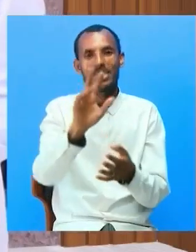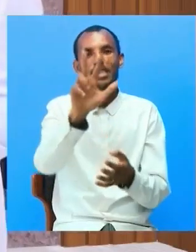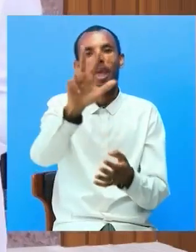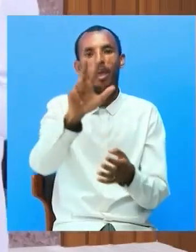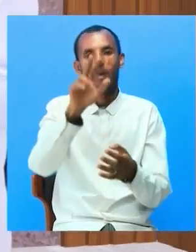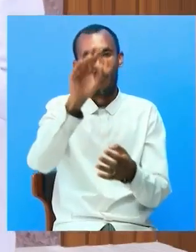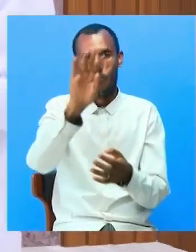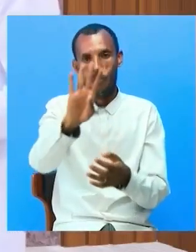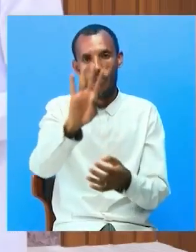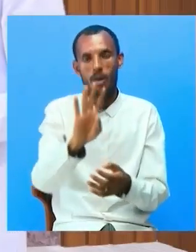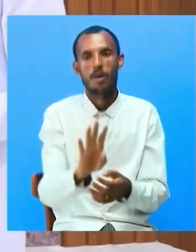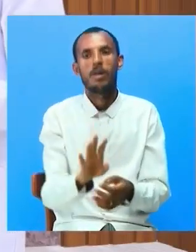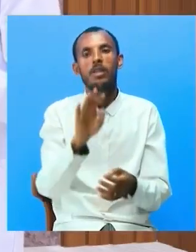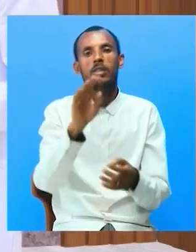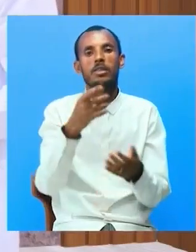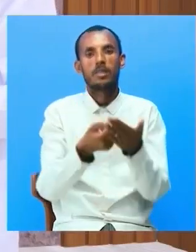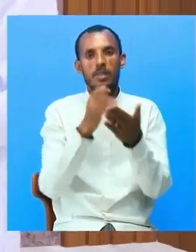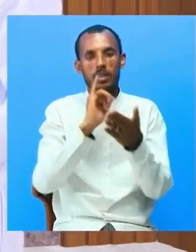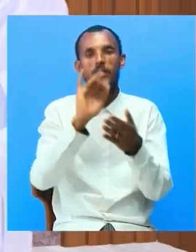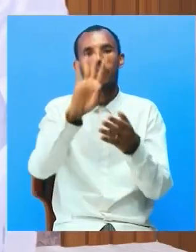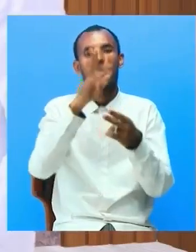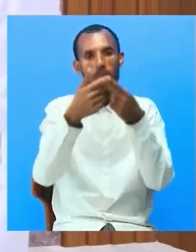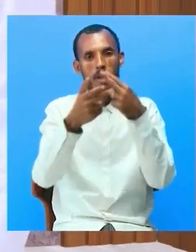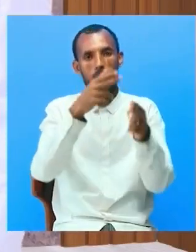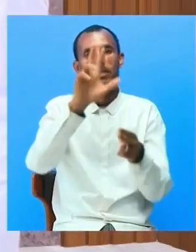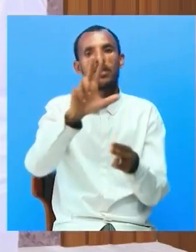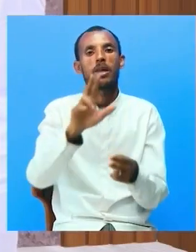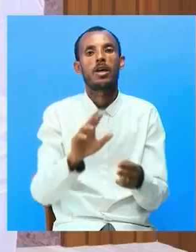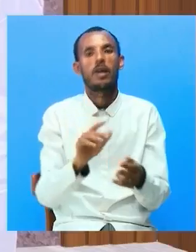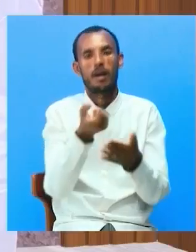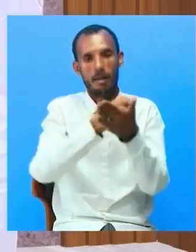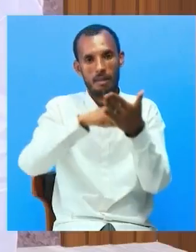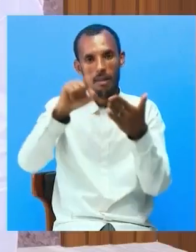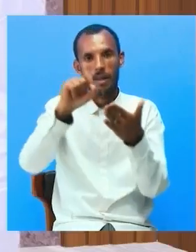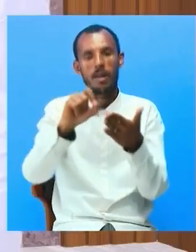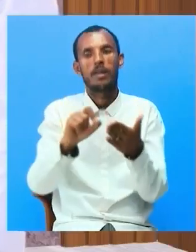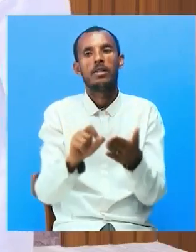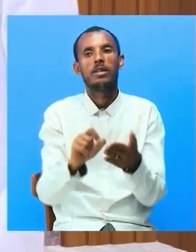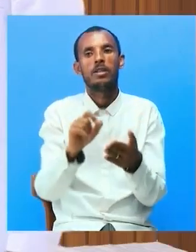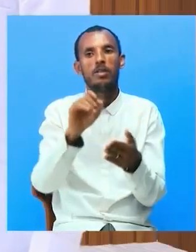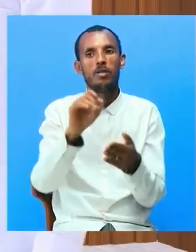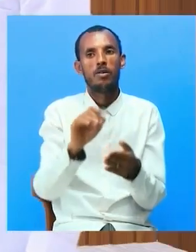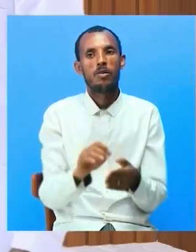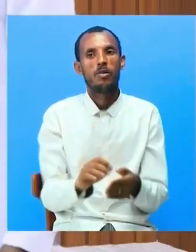This is 4 times 3. Therefore, we can add this to get the product.